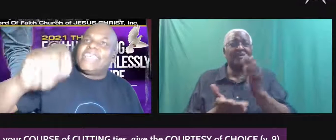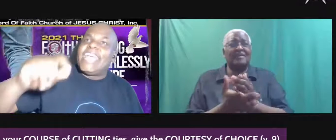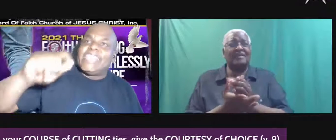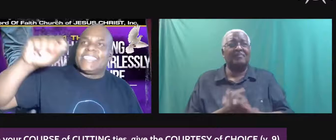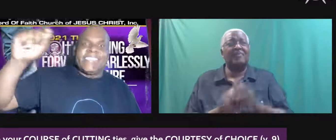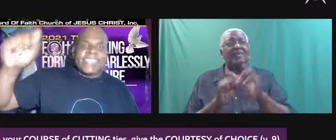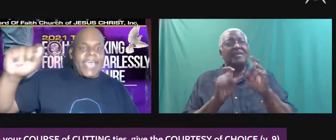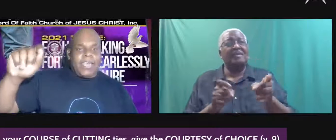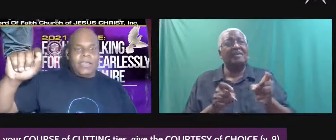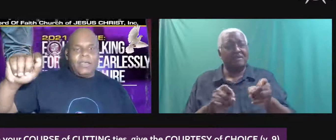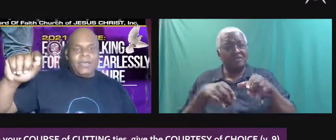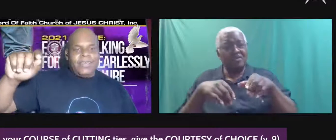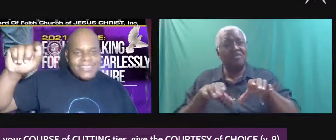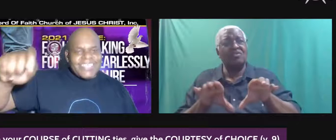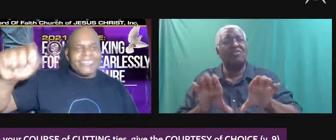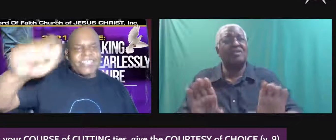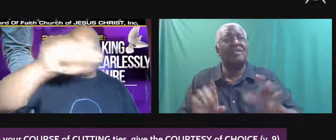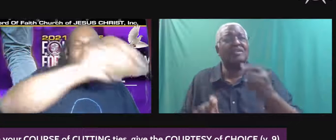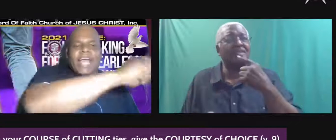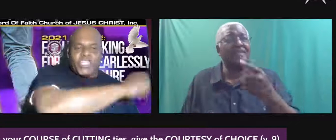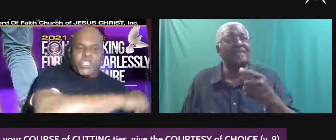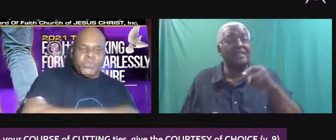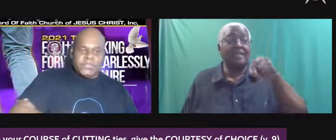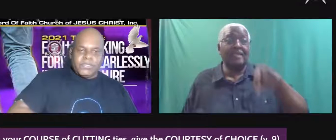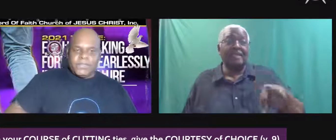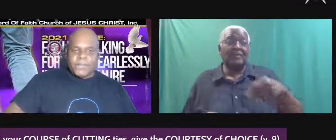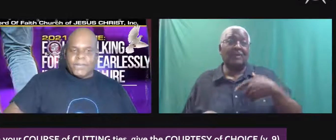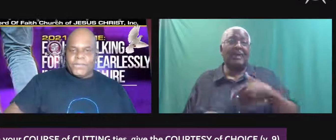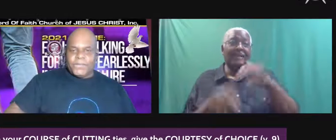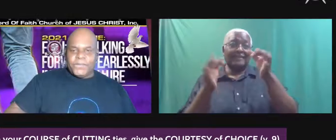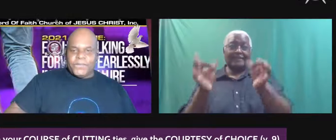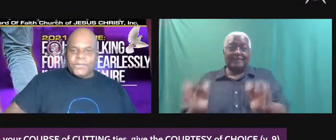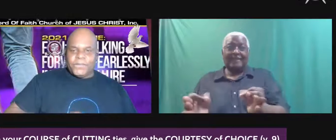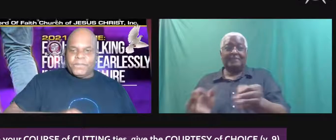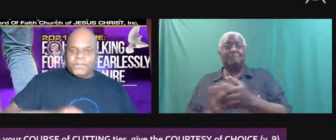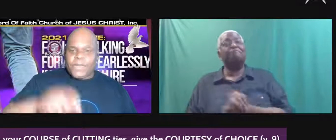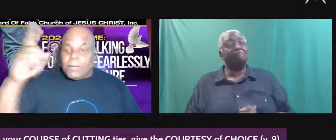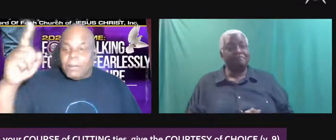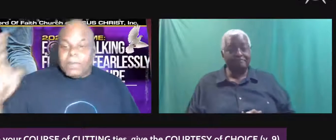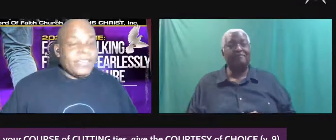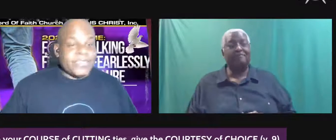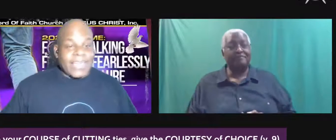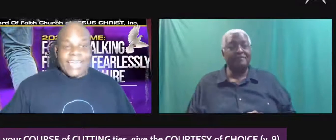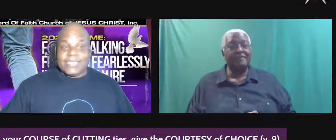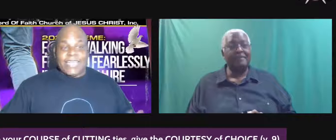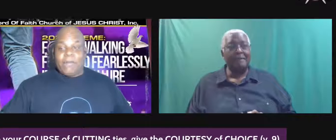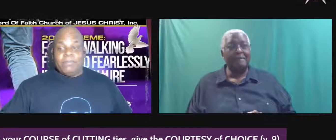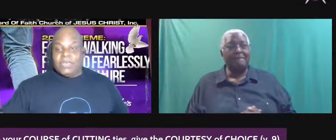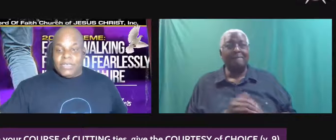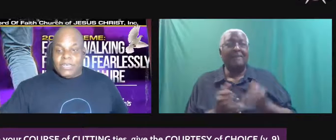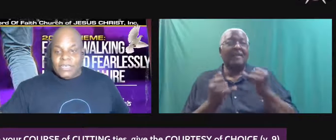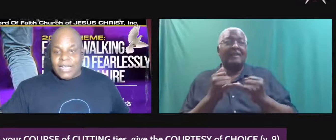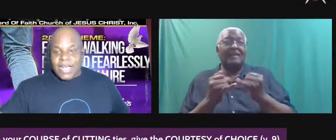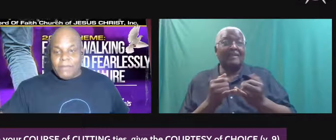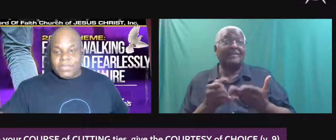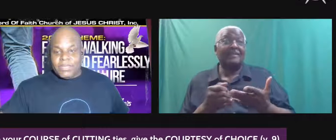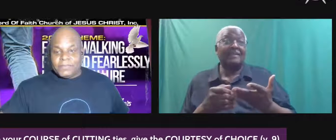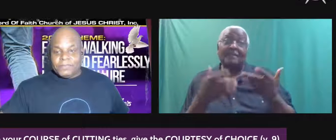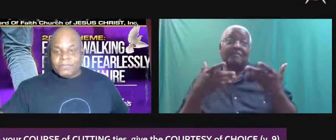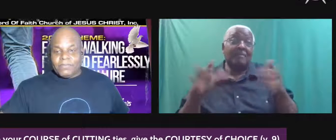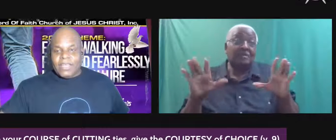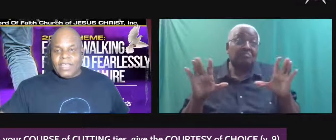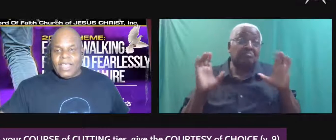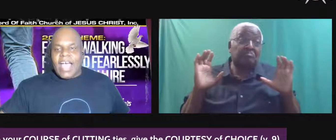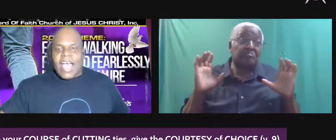Give them the chance to say, this is what I choose. But here's the last thing, and